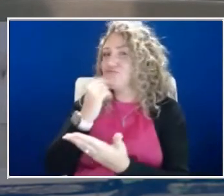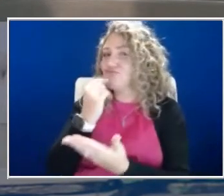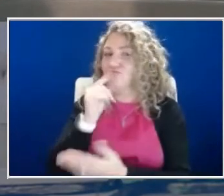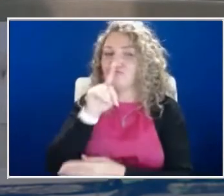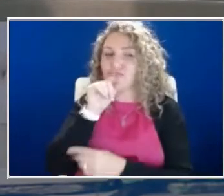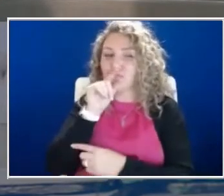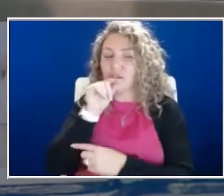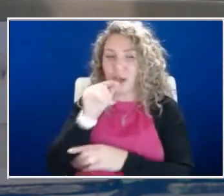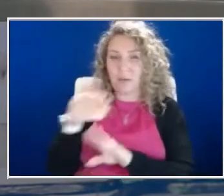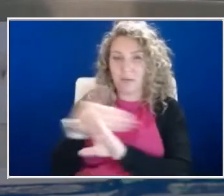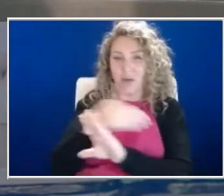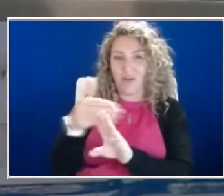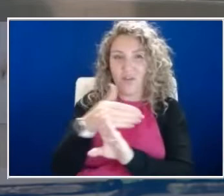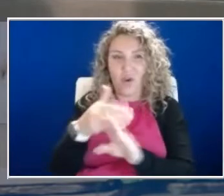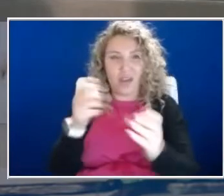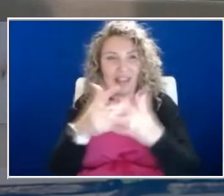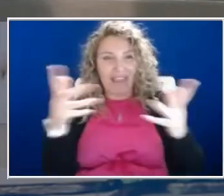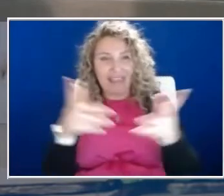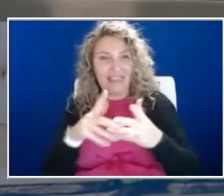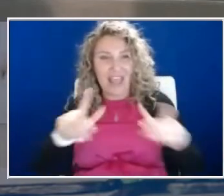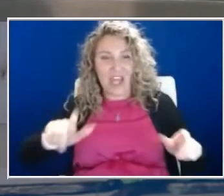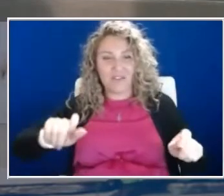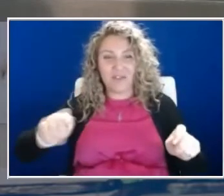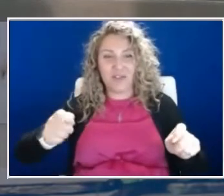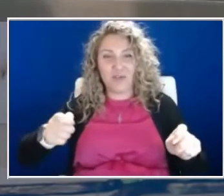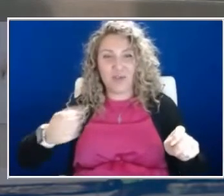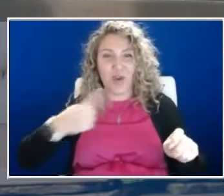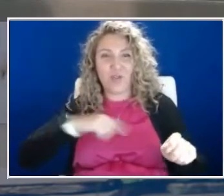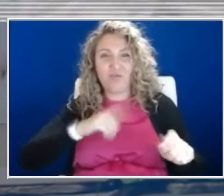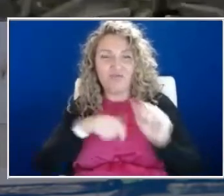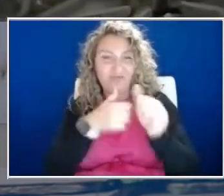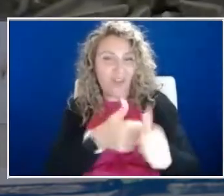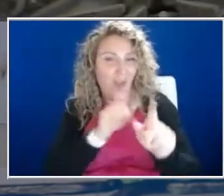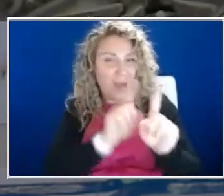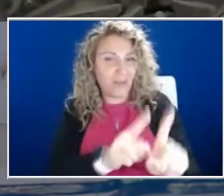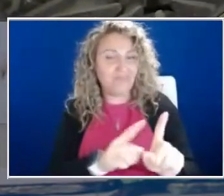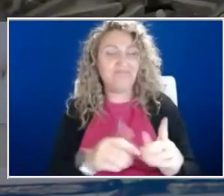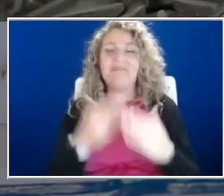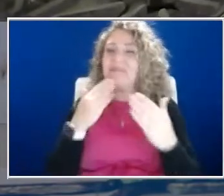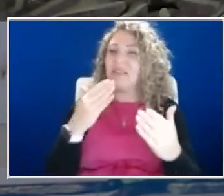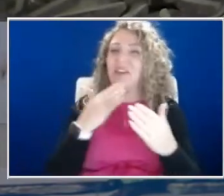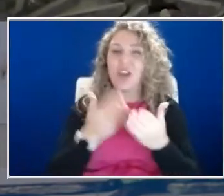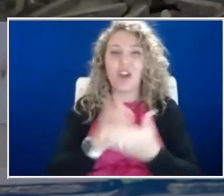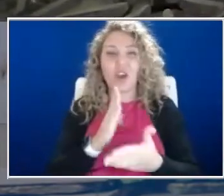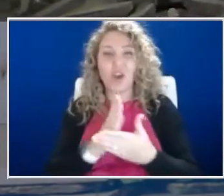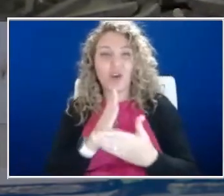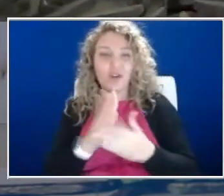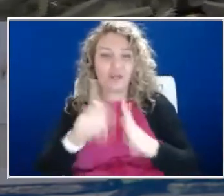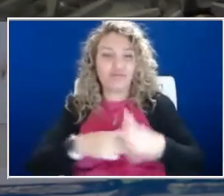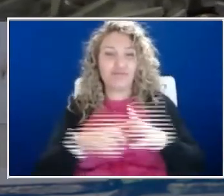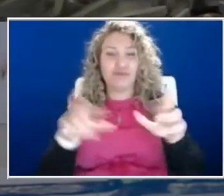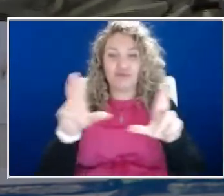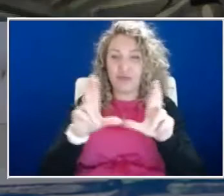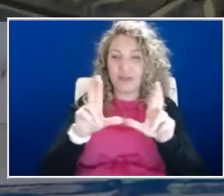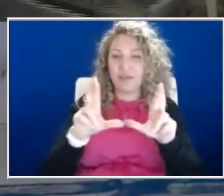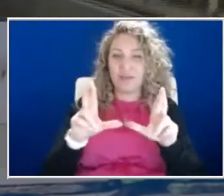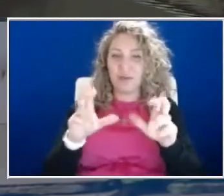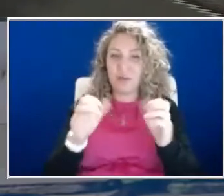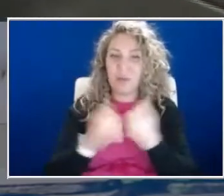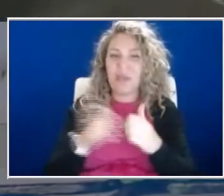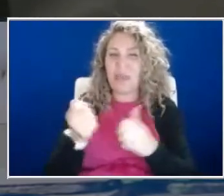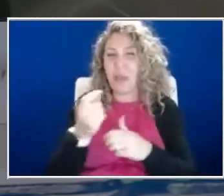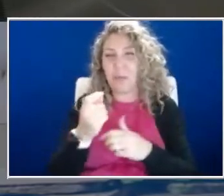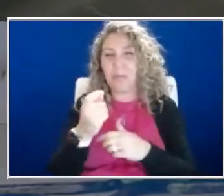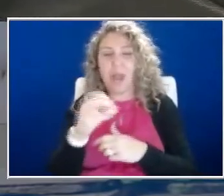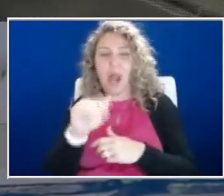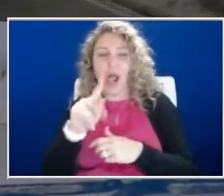work today over here at the stove, so if you don't mind following me, we're going to step right this way. Thank you. All right, we're going to start our recipe off with a little bit of olive oil.